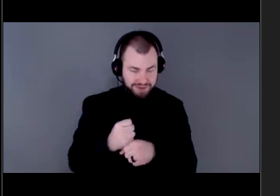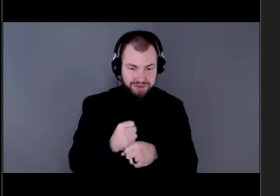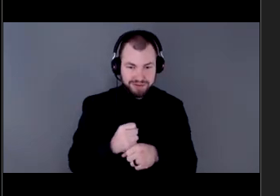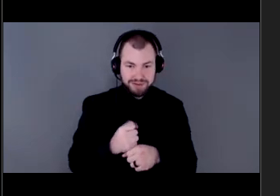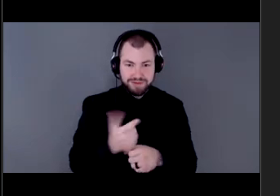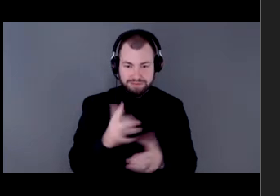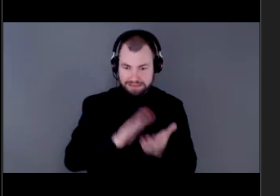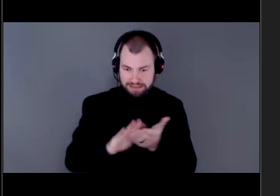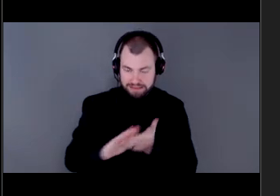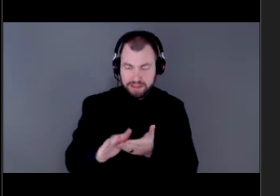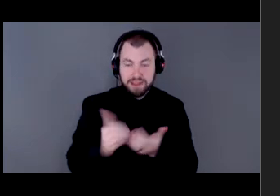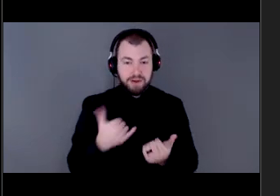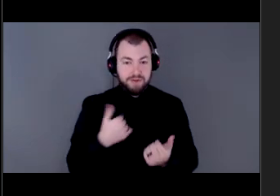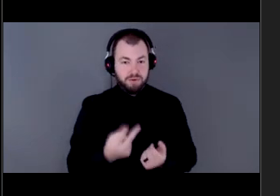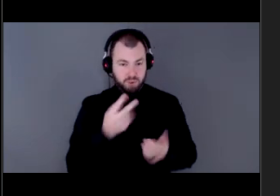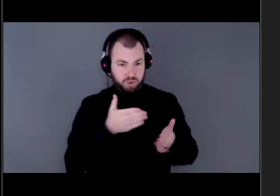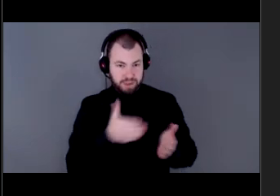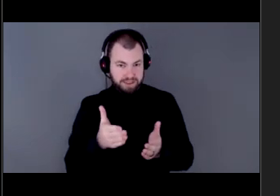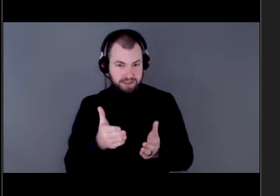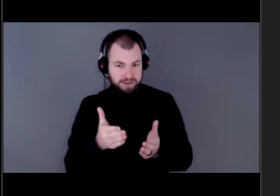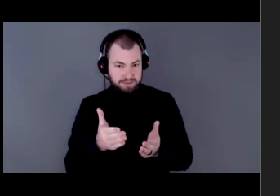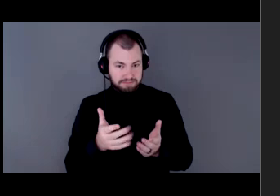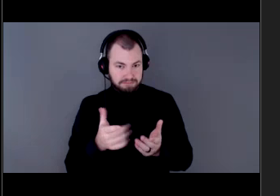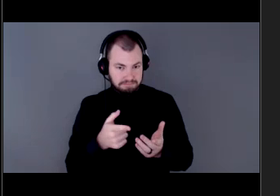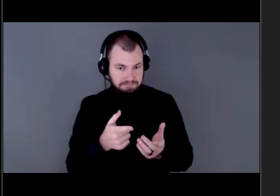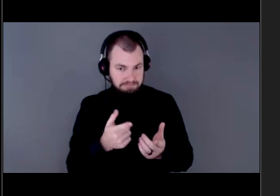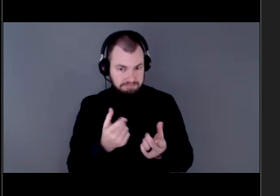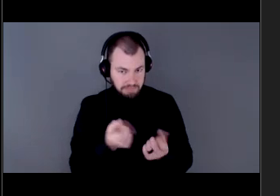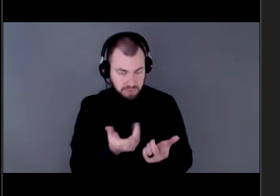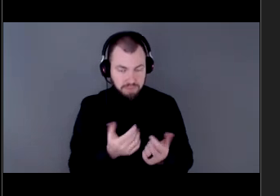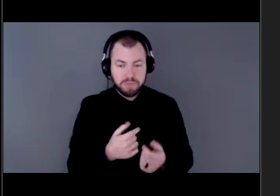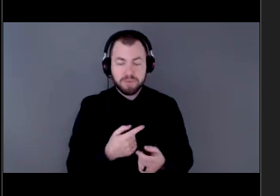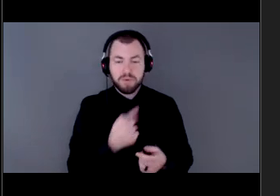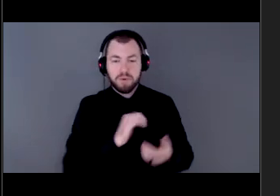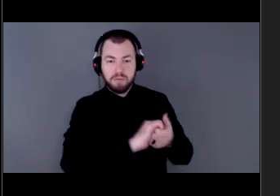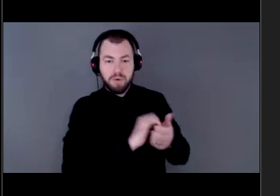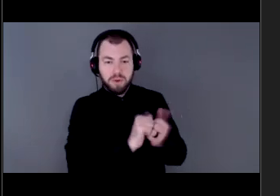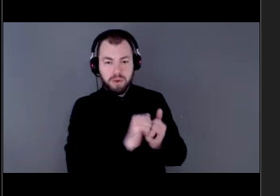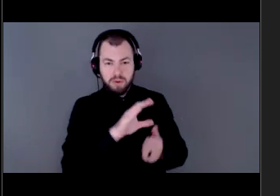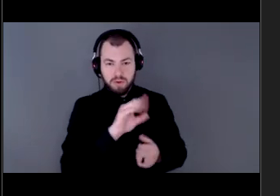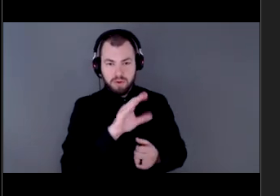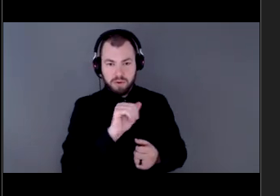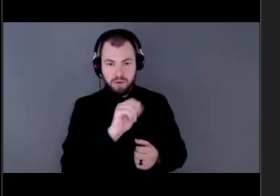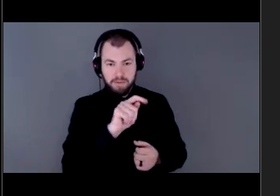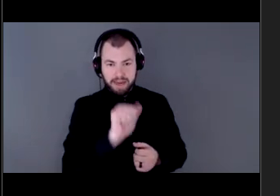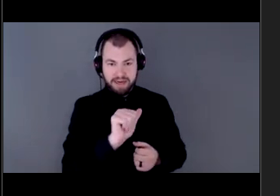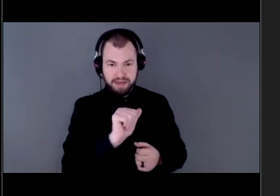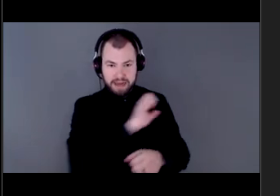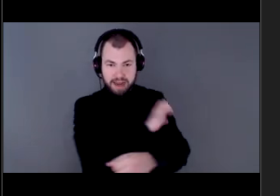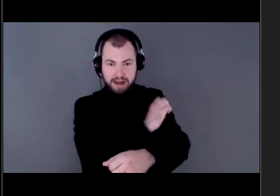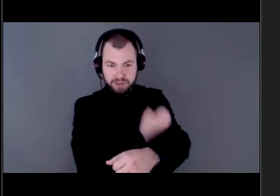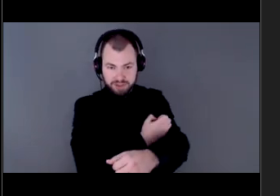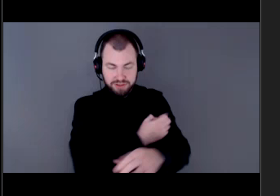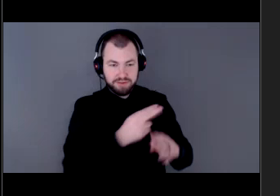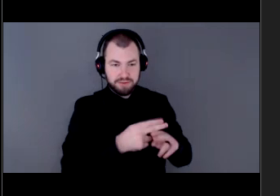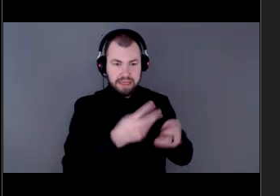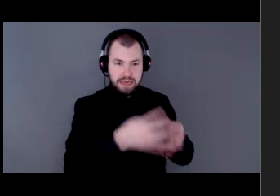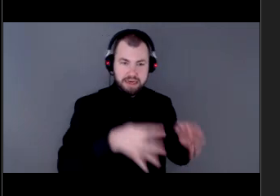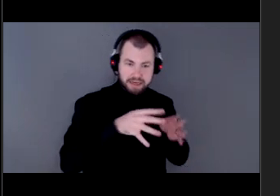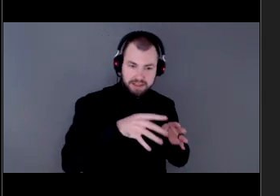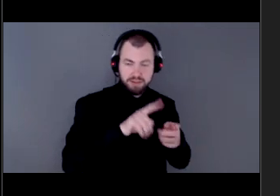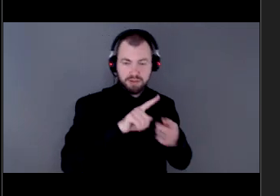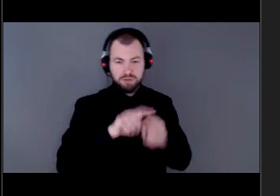2 ways to get rid of it. There's a partnership with Covanta Energy called the Nets to Energy Partnership, and the